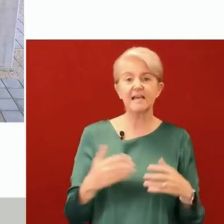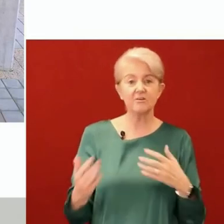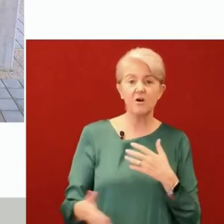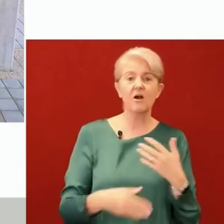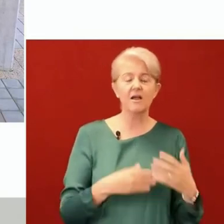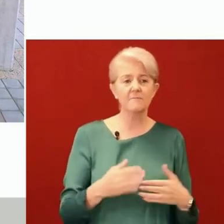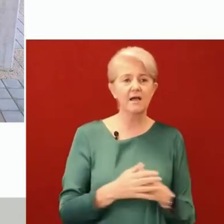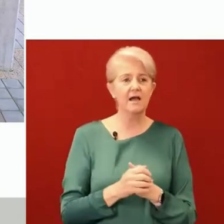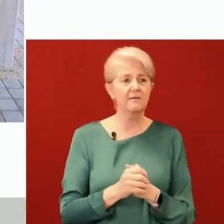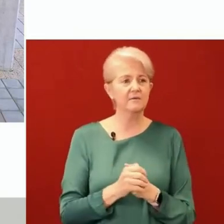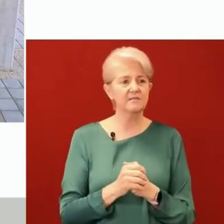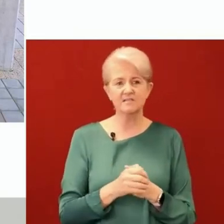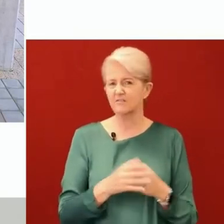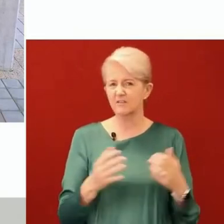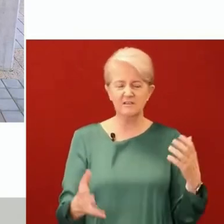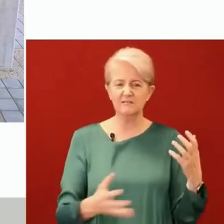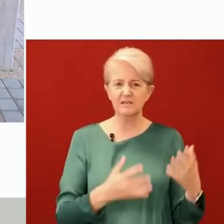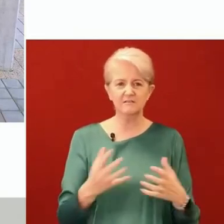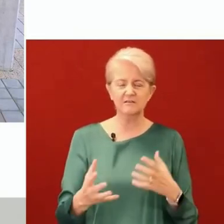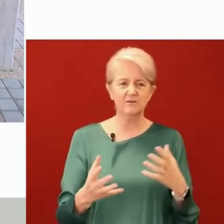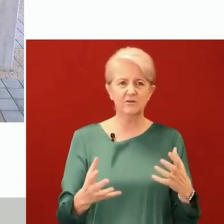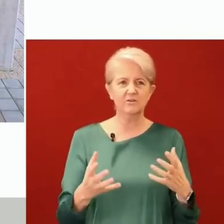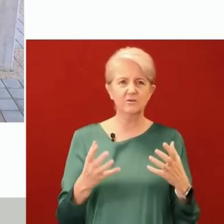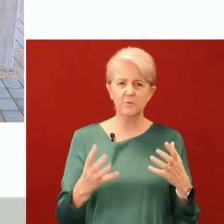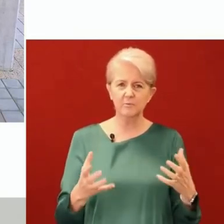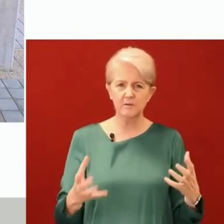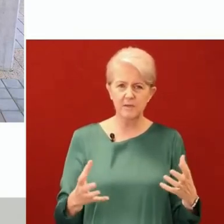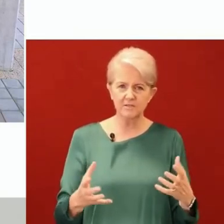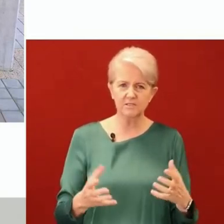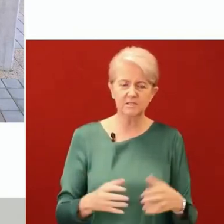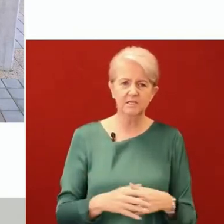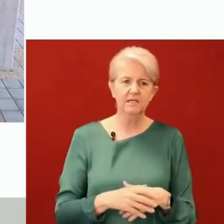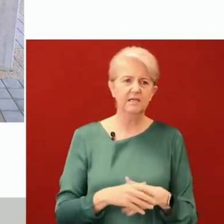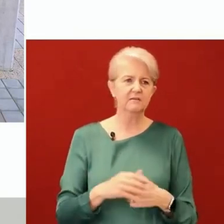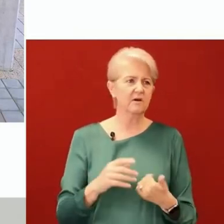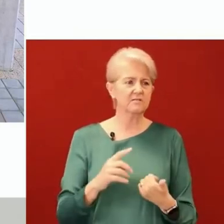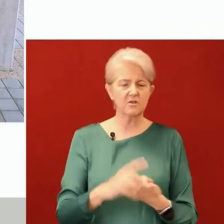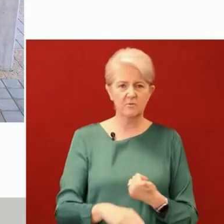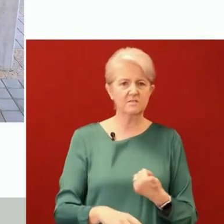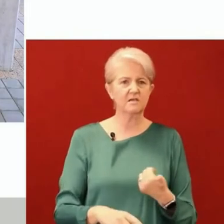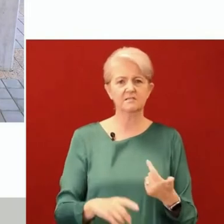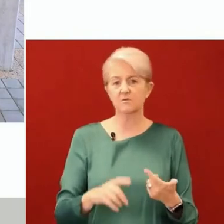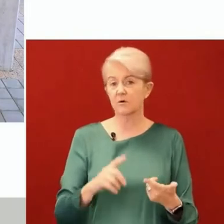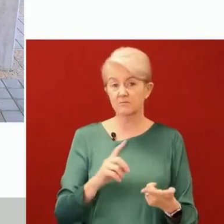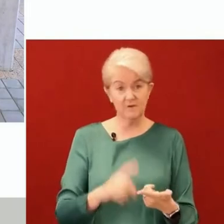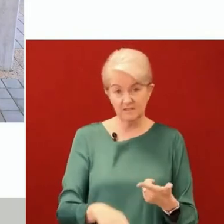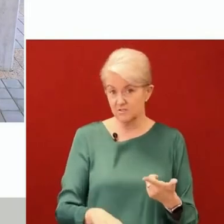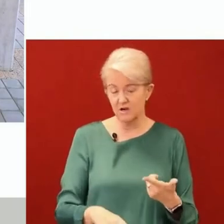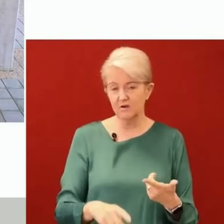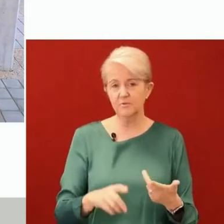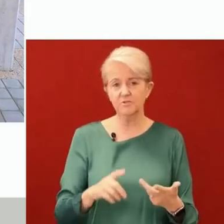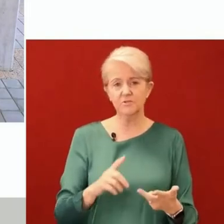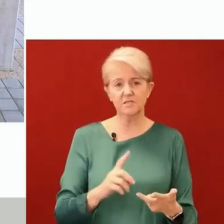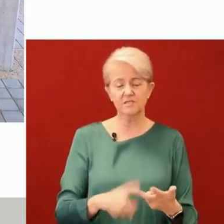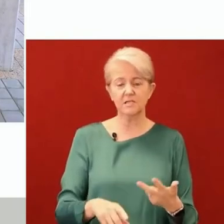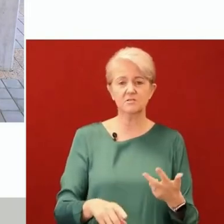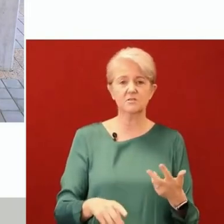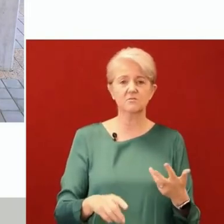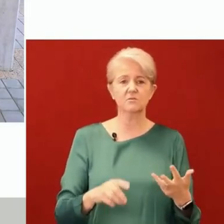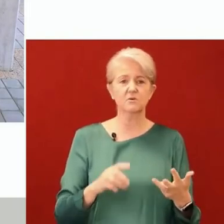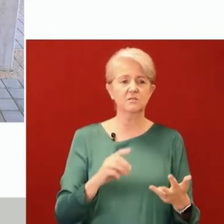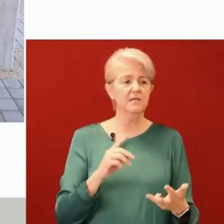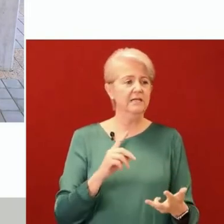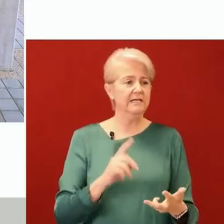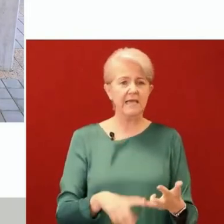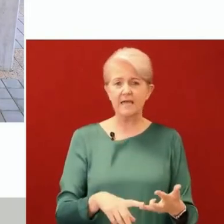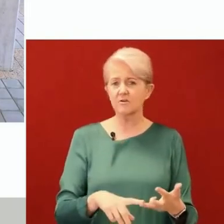Now, state crime does everything that, you know, you probably imagine. It runs the homicide squad, it runs the child abuse unit, the sex